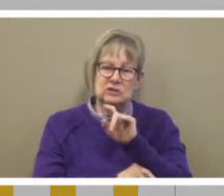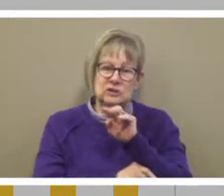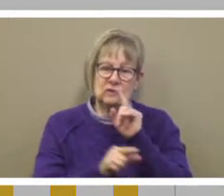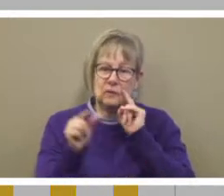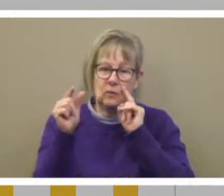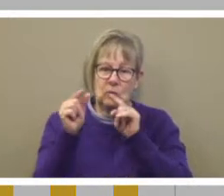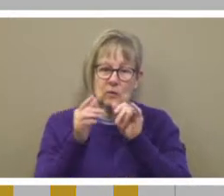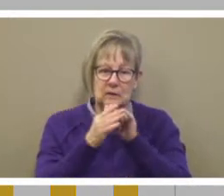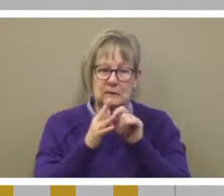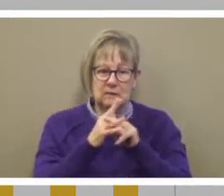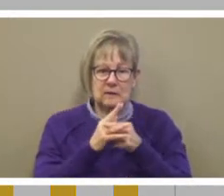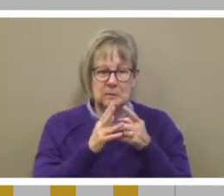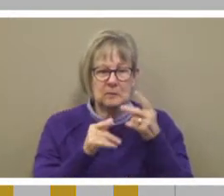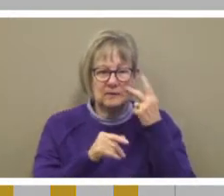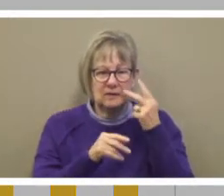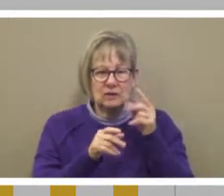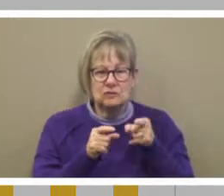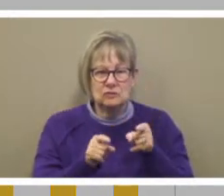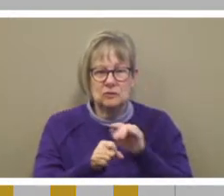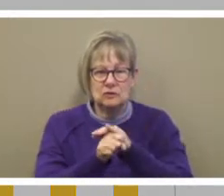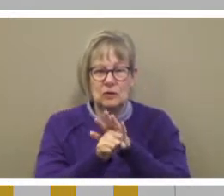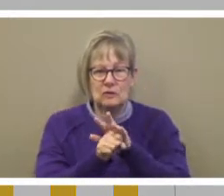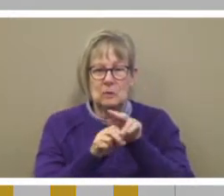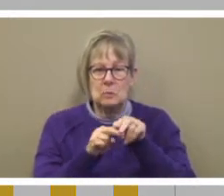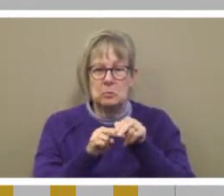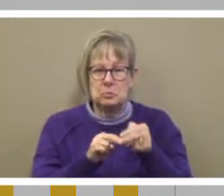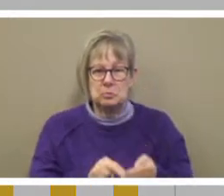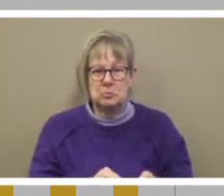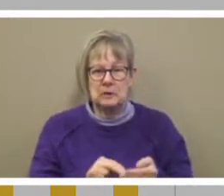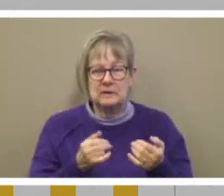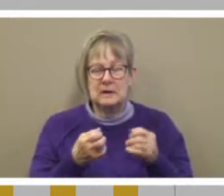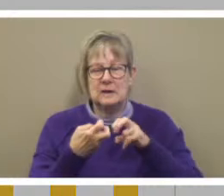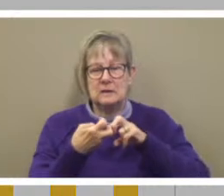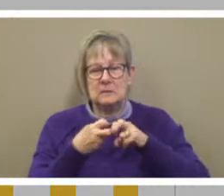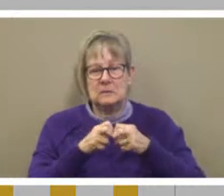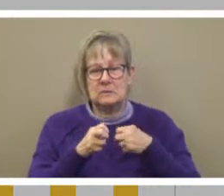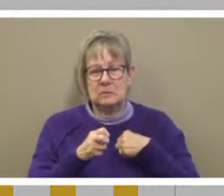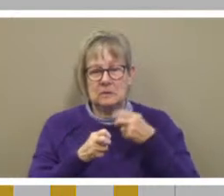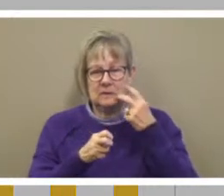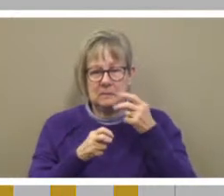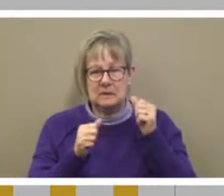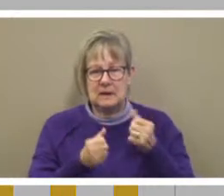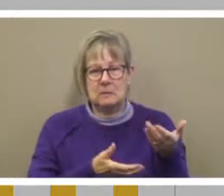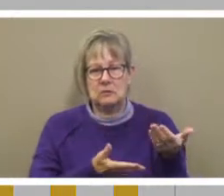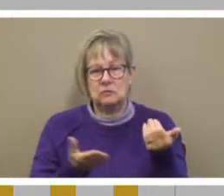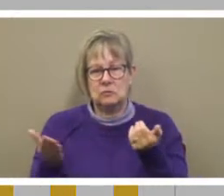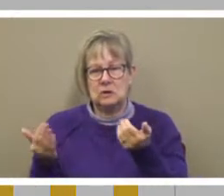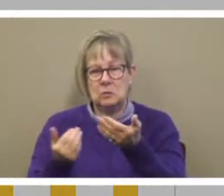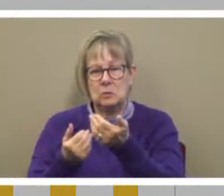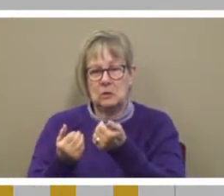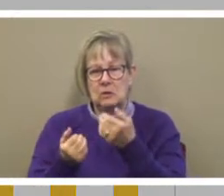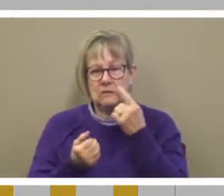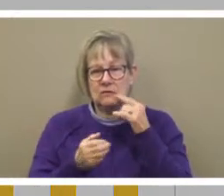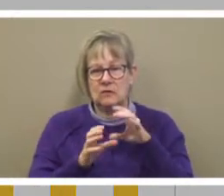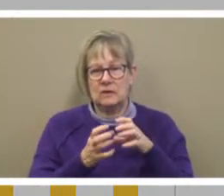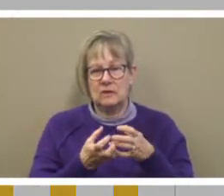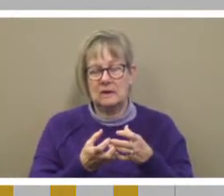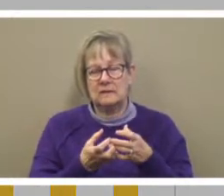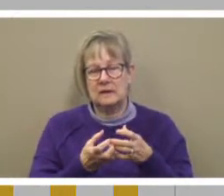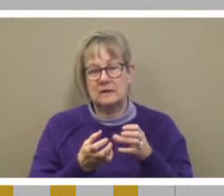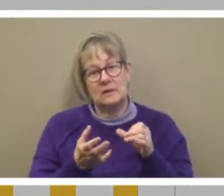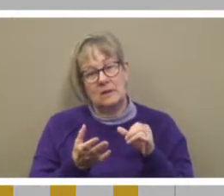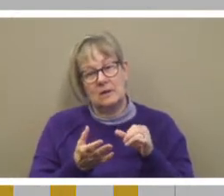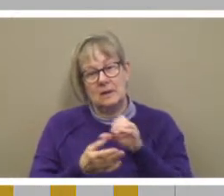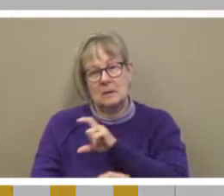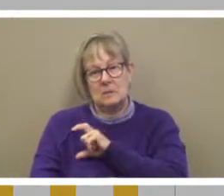a decline during COVID, and then now the issues we're seeing in being able to recruit for the classes. So the